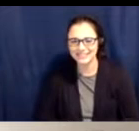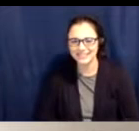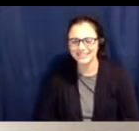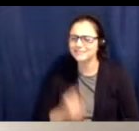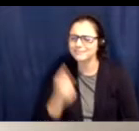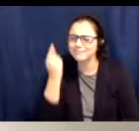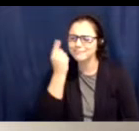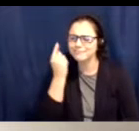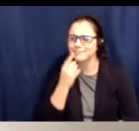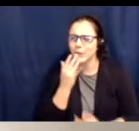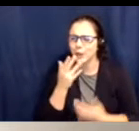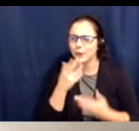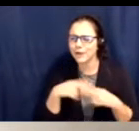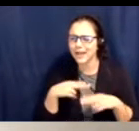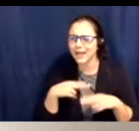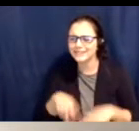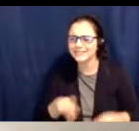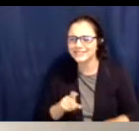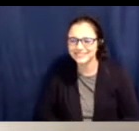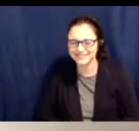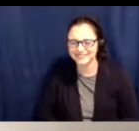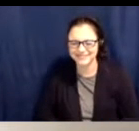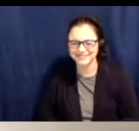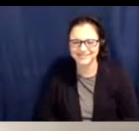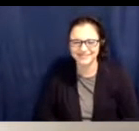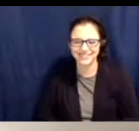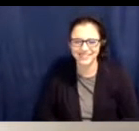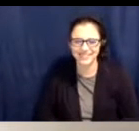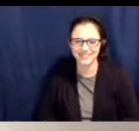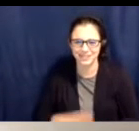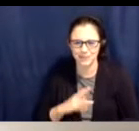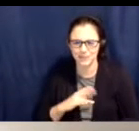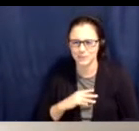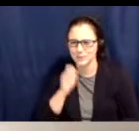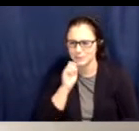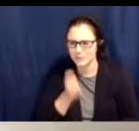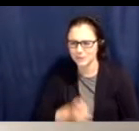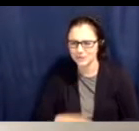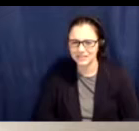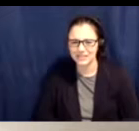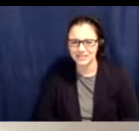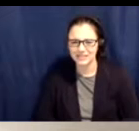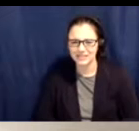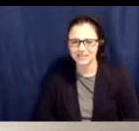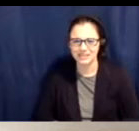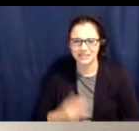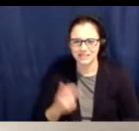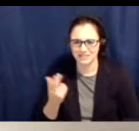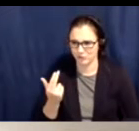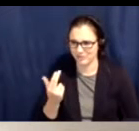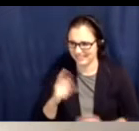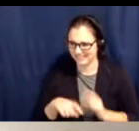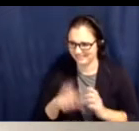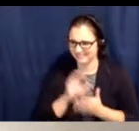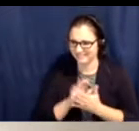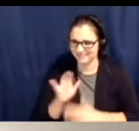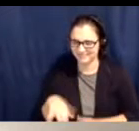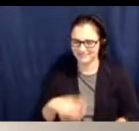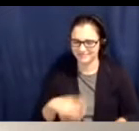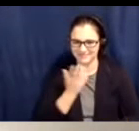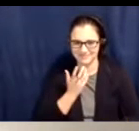lays. Huh. That's cool. Yeah. 13. Unbelievable. Mm. Isn't that amazing?